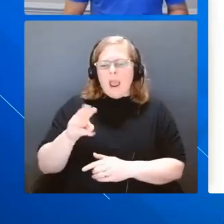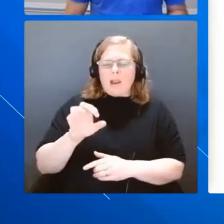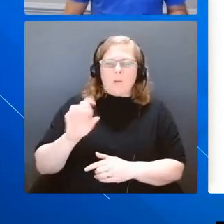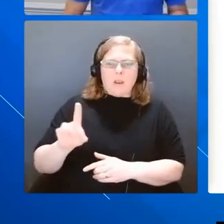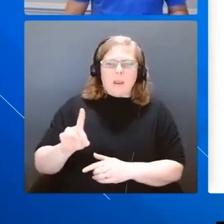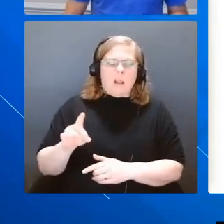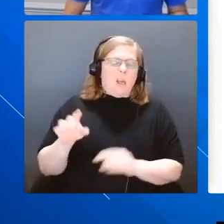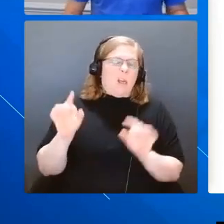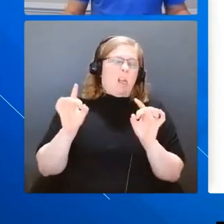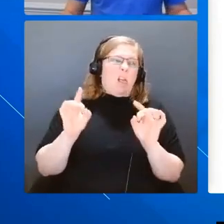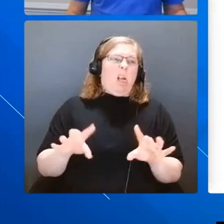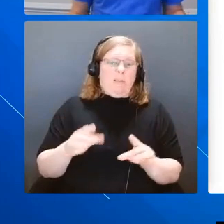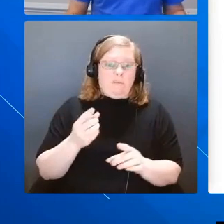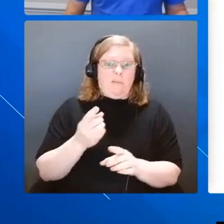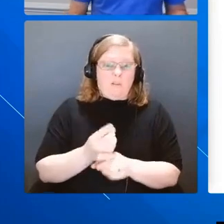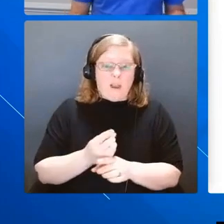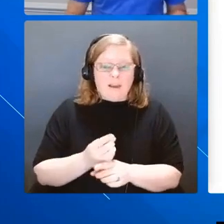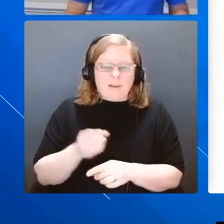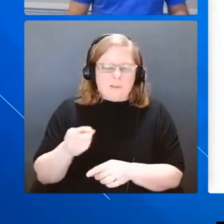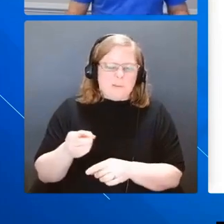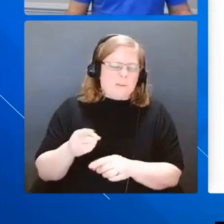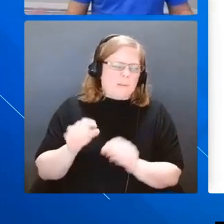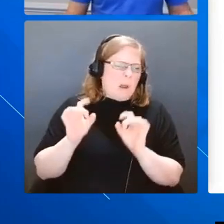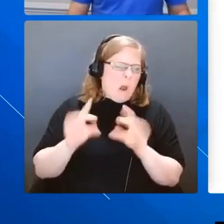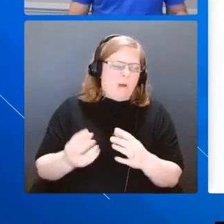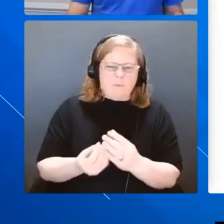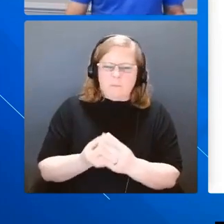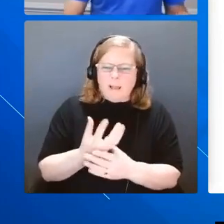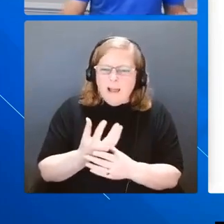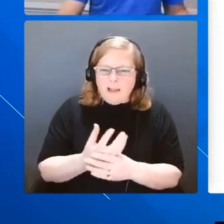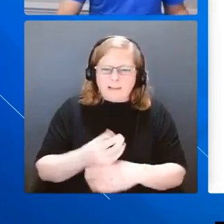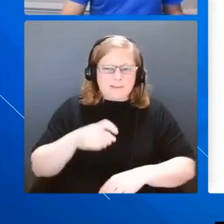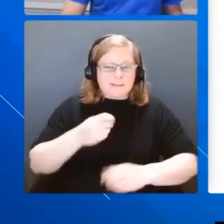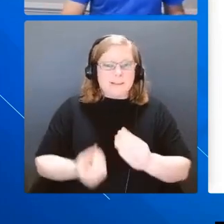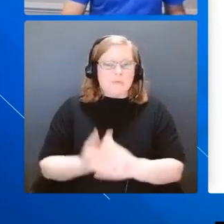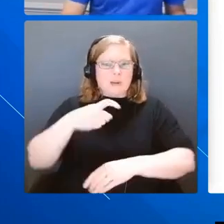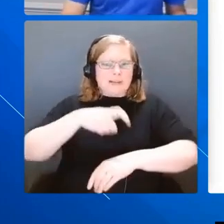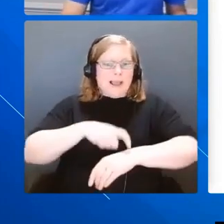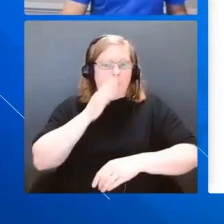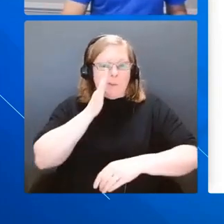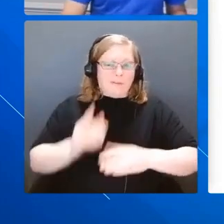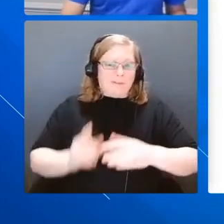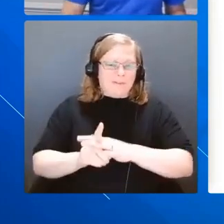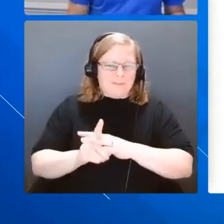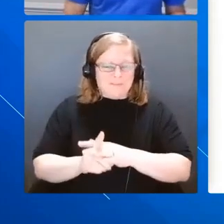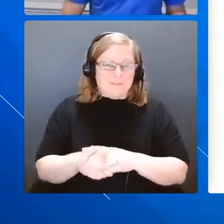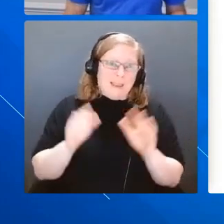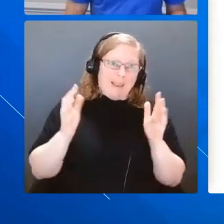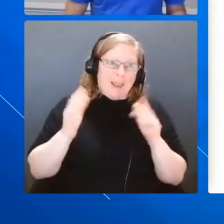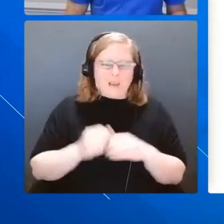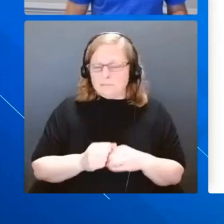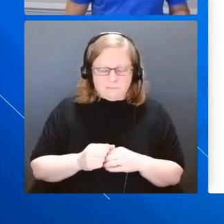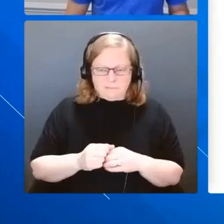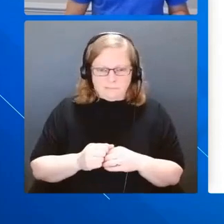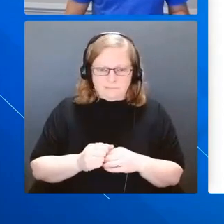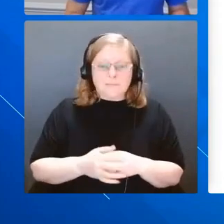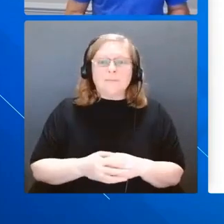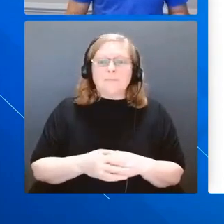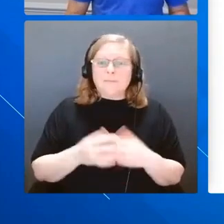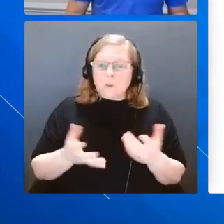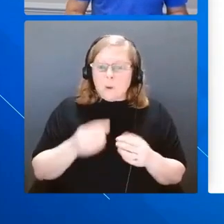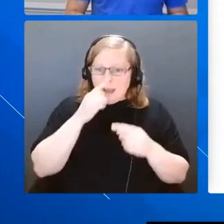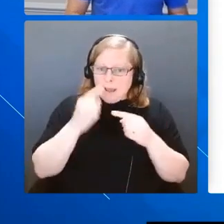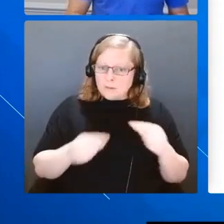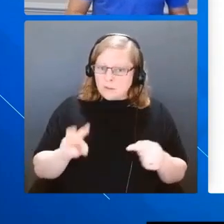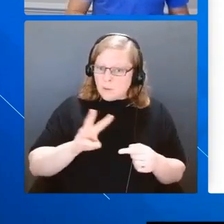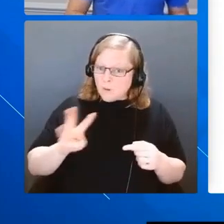So ragweed, that flowering plant that we all hate in the spring, which should be here in another month, yay. On an allergy site, I need